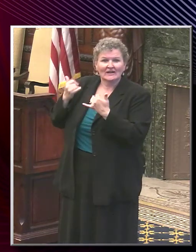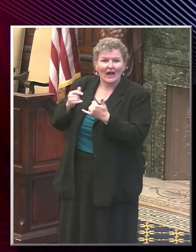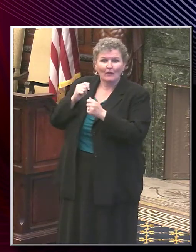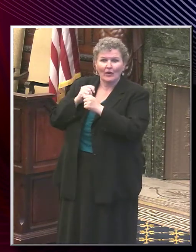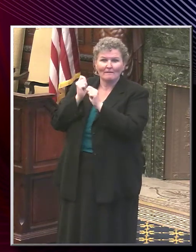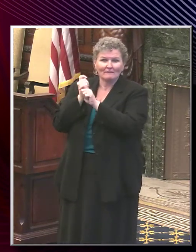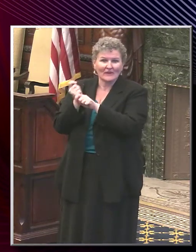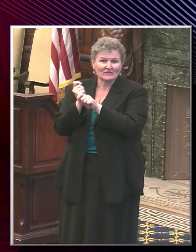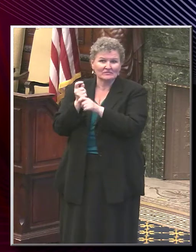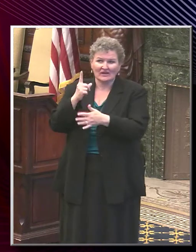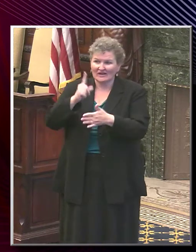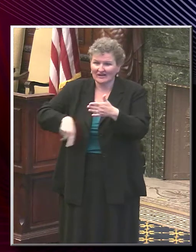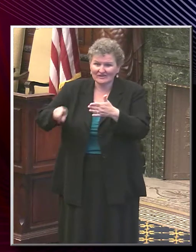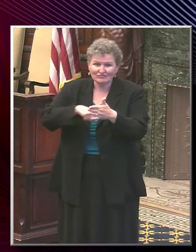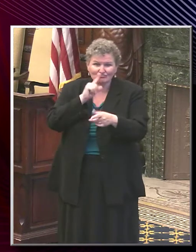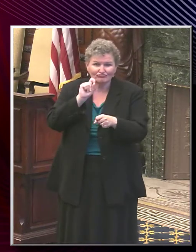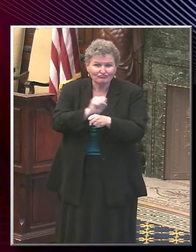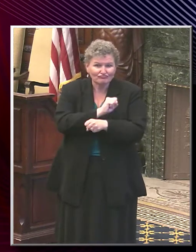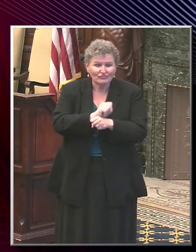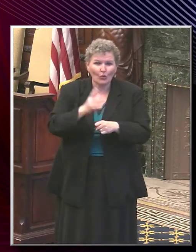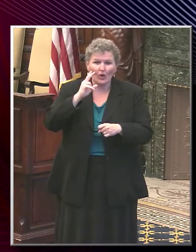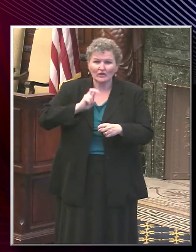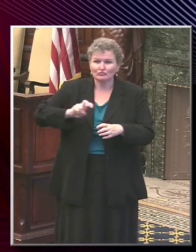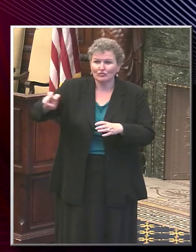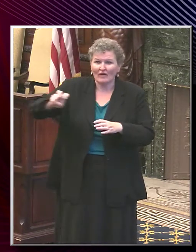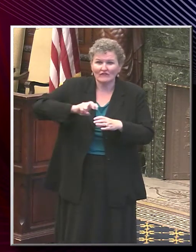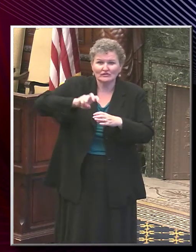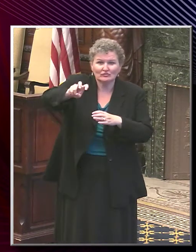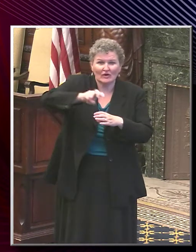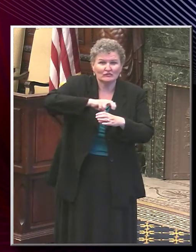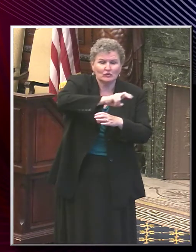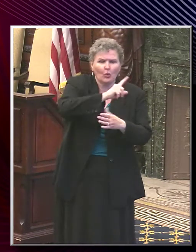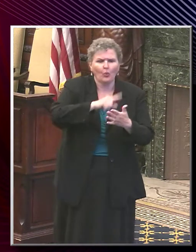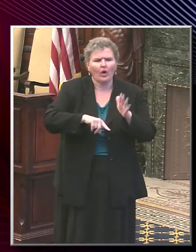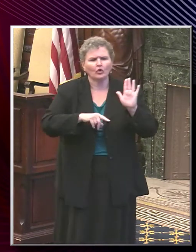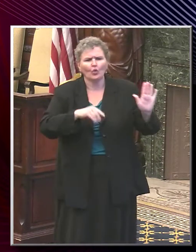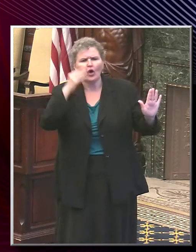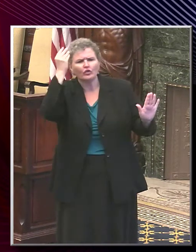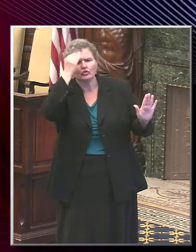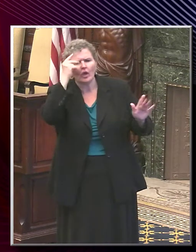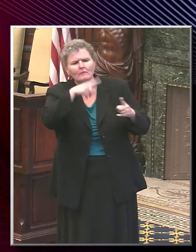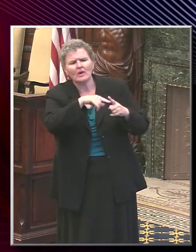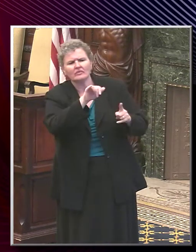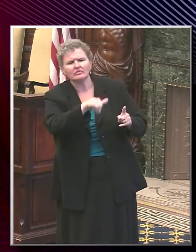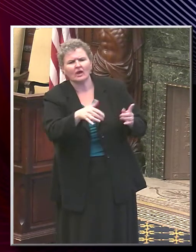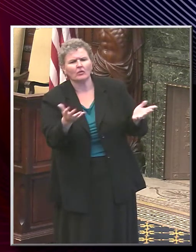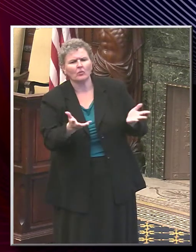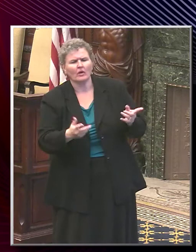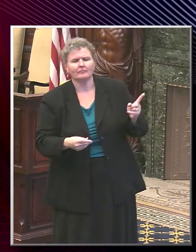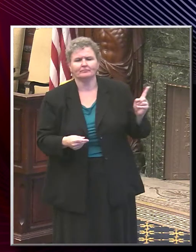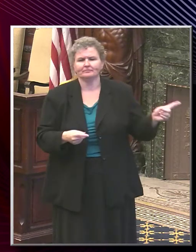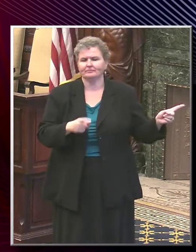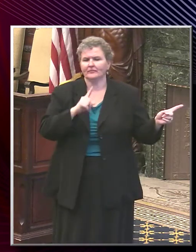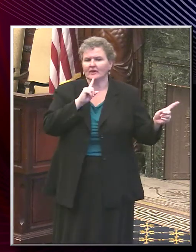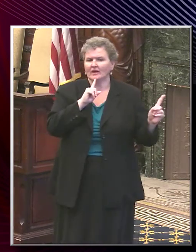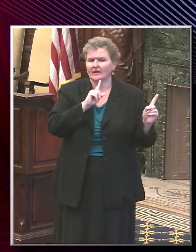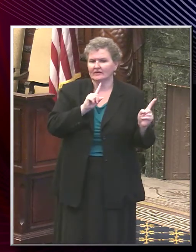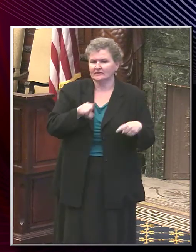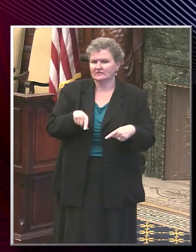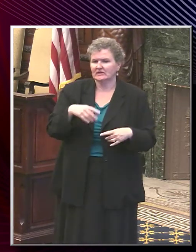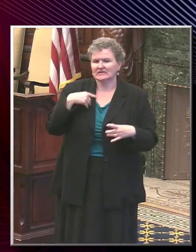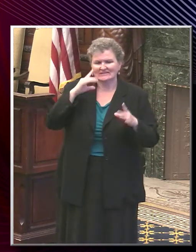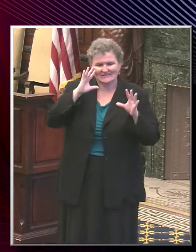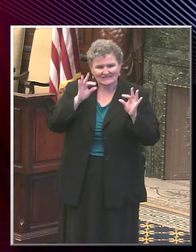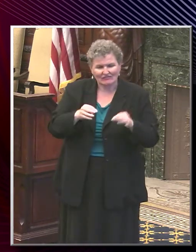all this traveling and all these players who are testing positive? Like, what are your thoughts on that? And this definitely is something that the league should look at, and we